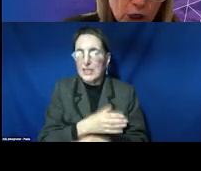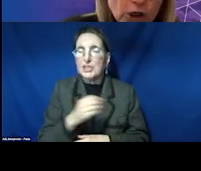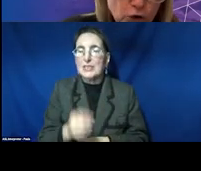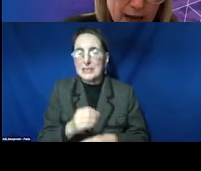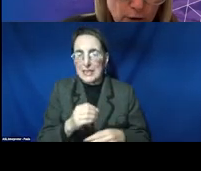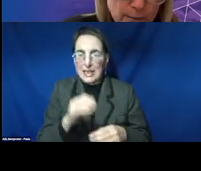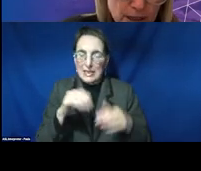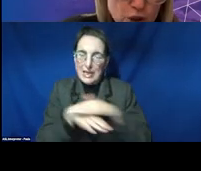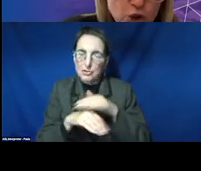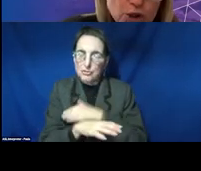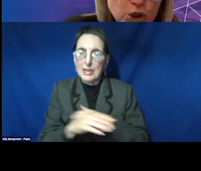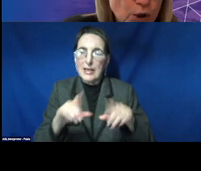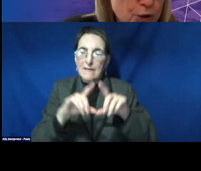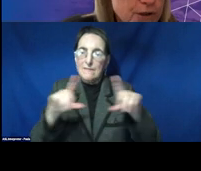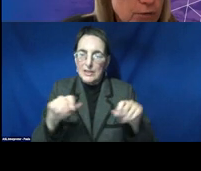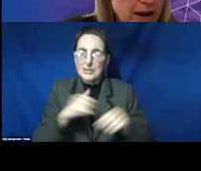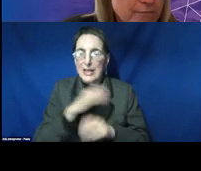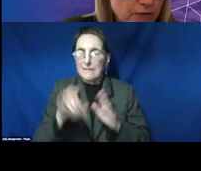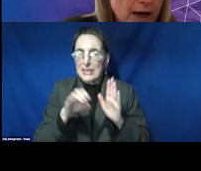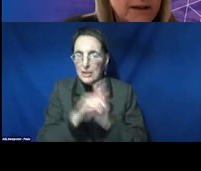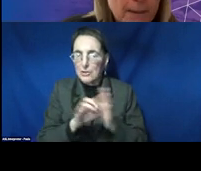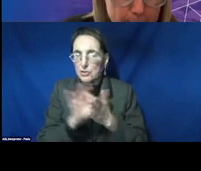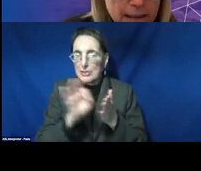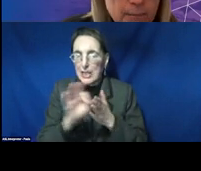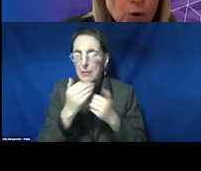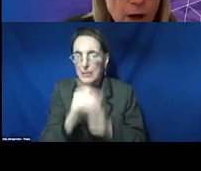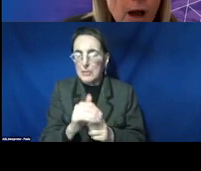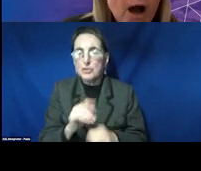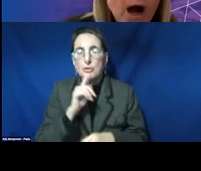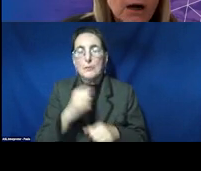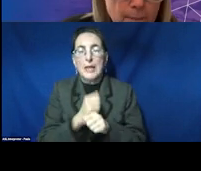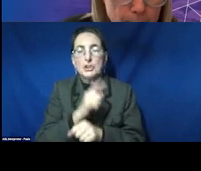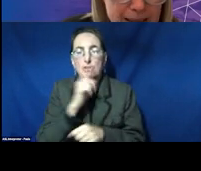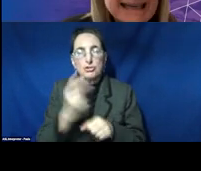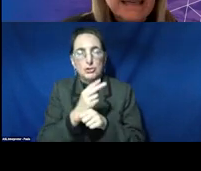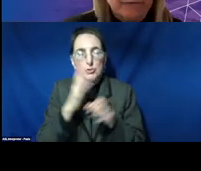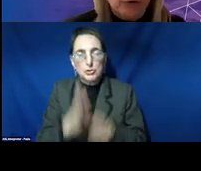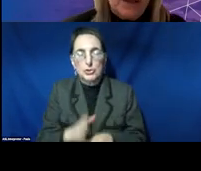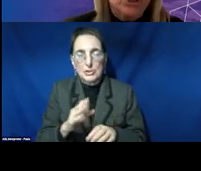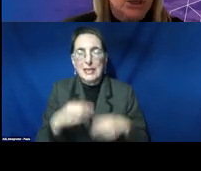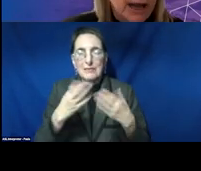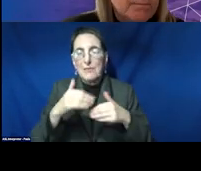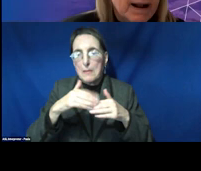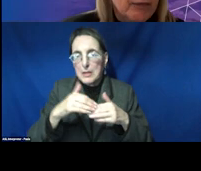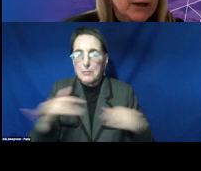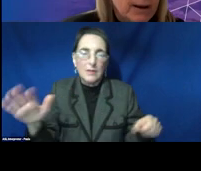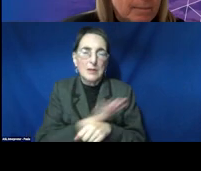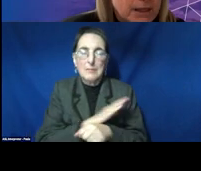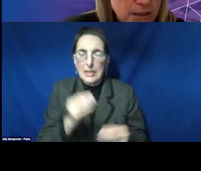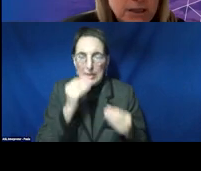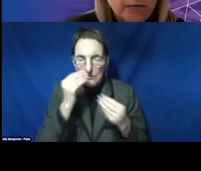have character count limits to ensure users have provided the minimal complete information and met